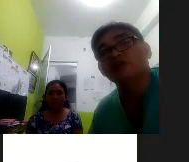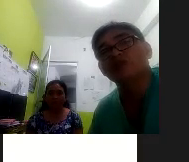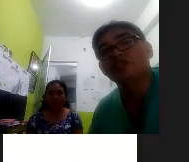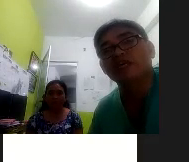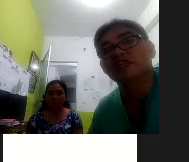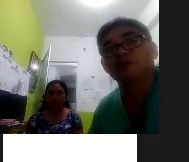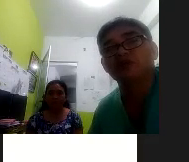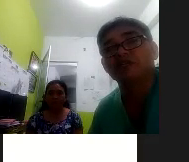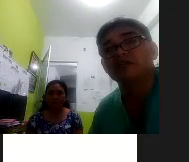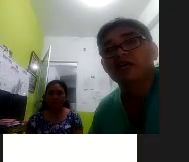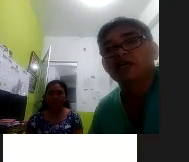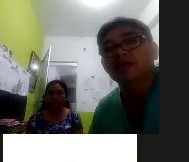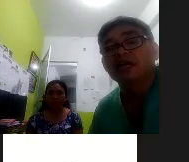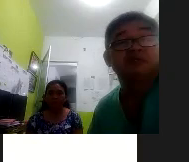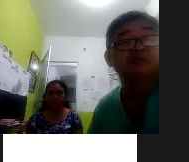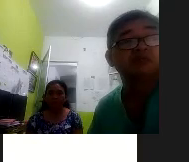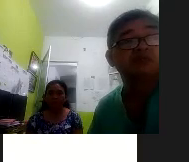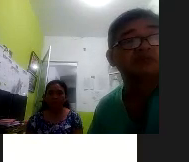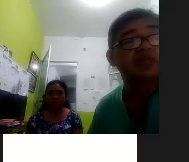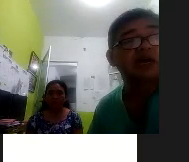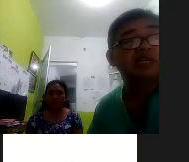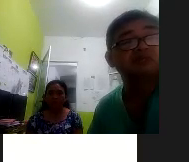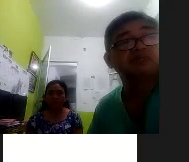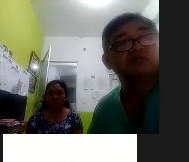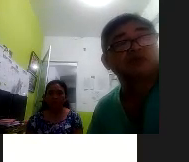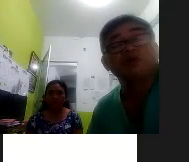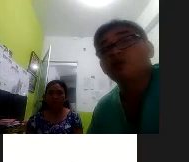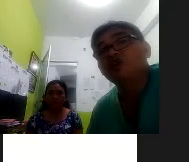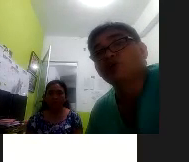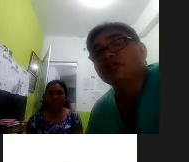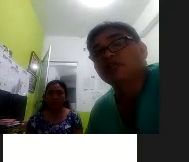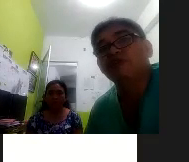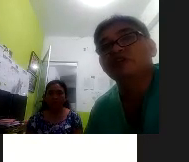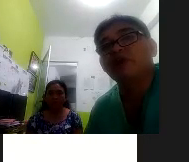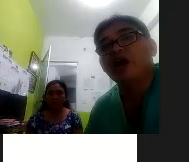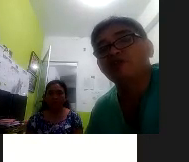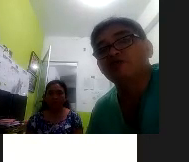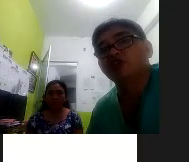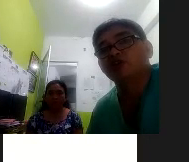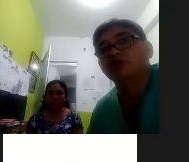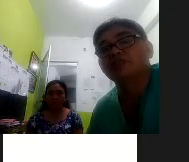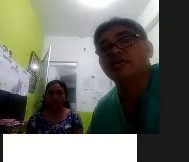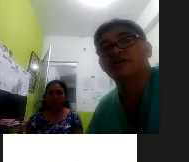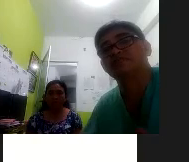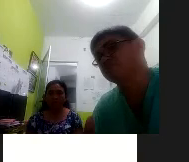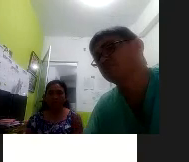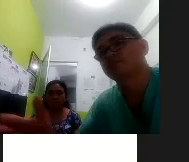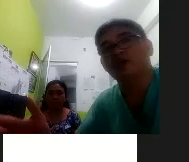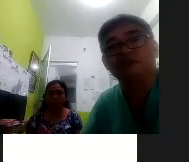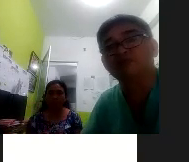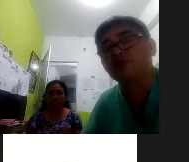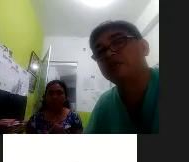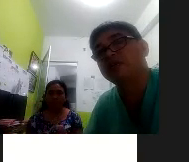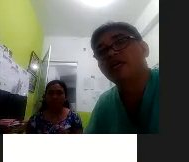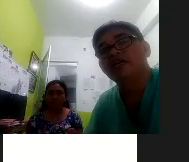try to respect about that. And I mean, probably we know that if it's a viral infection, it's I